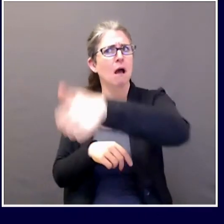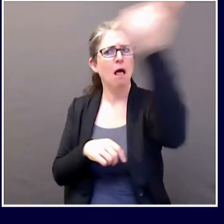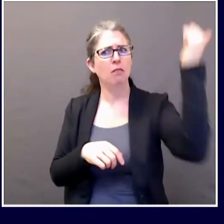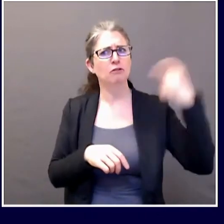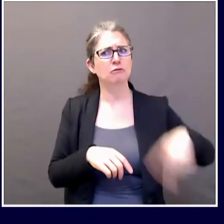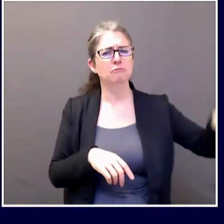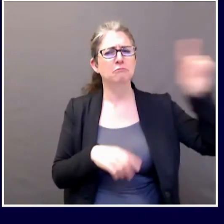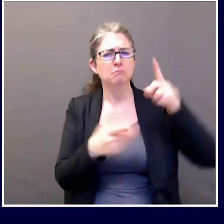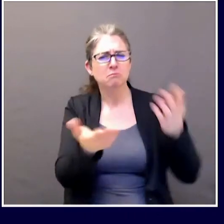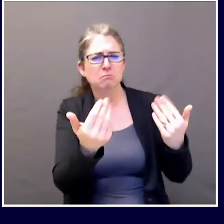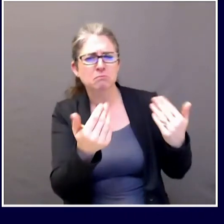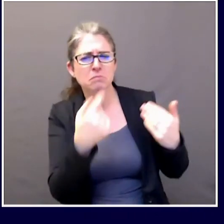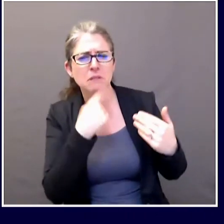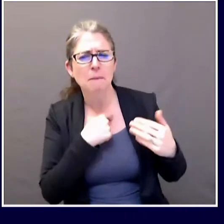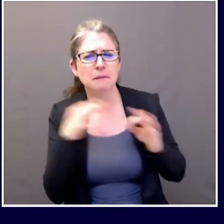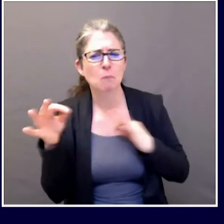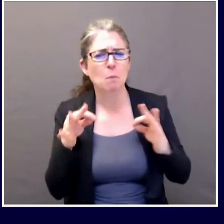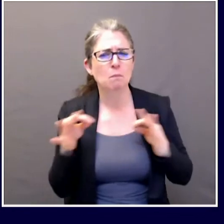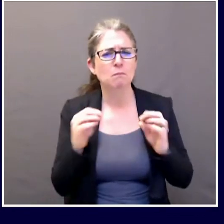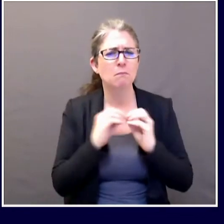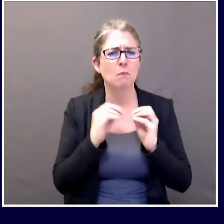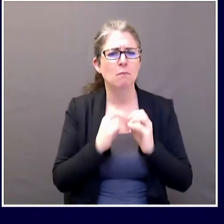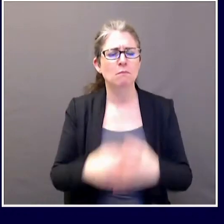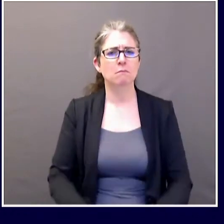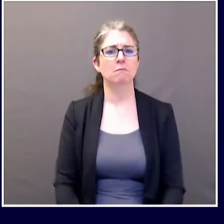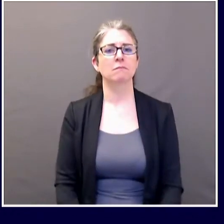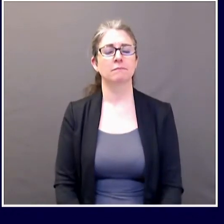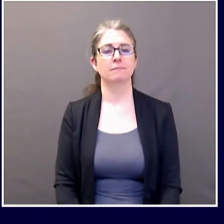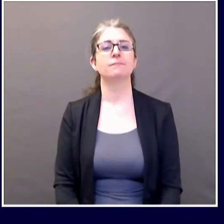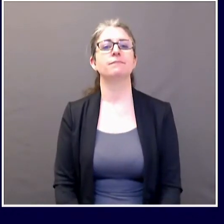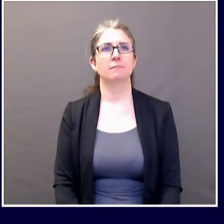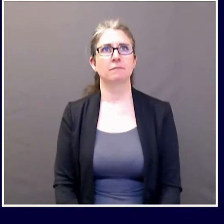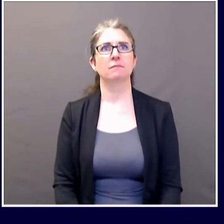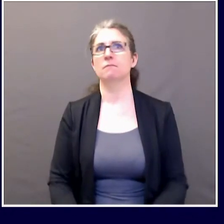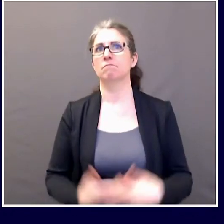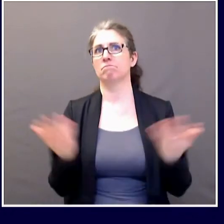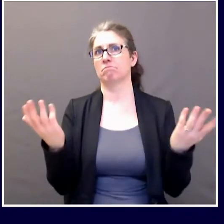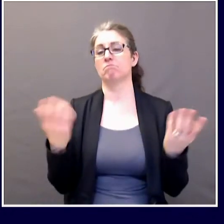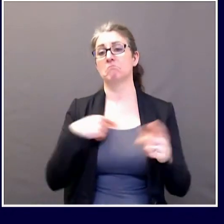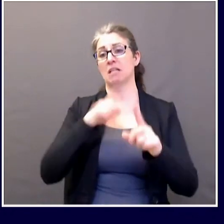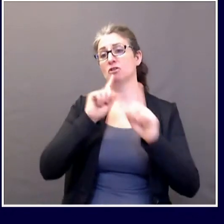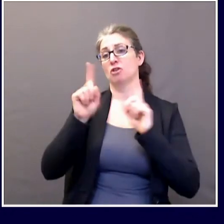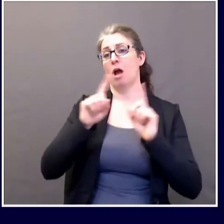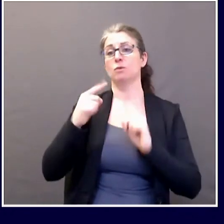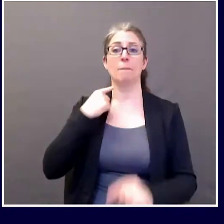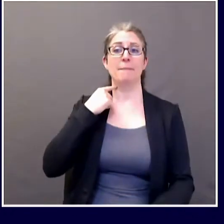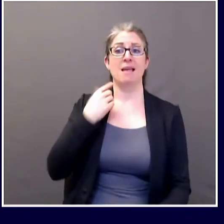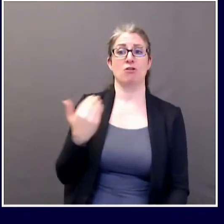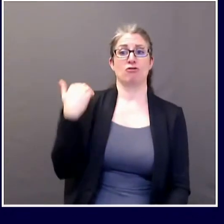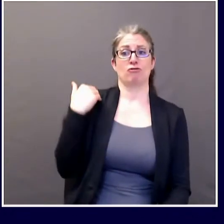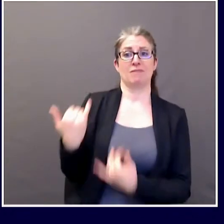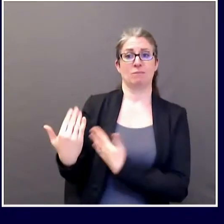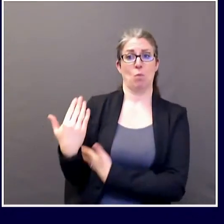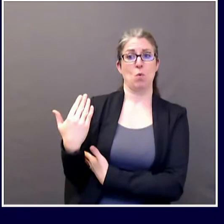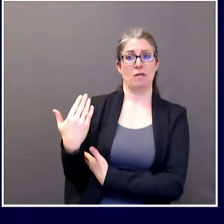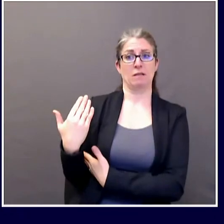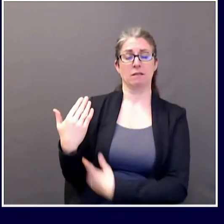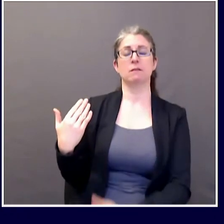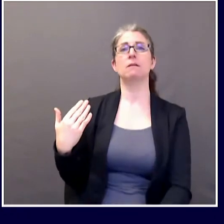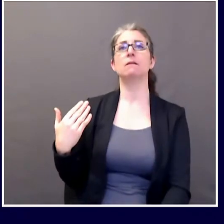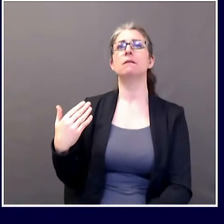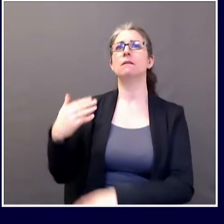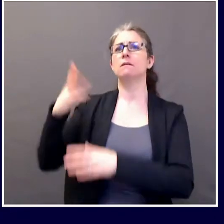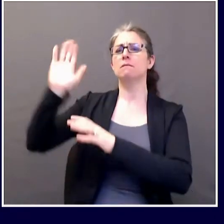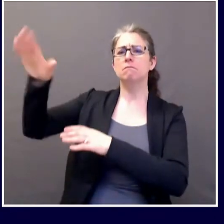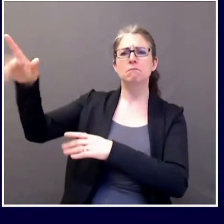Patty. When I was chatting with them earlier today, that was essentially the question I was raising as well. I think it's a couple of things. I think